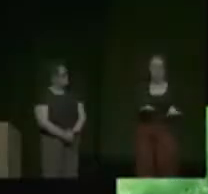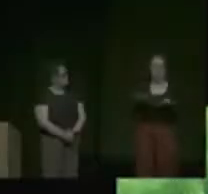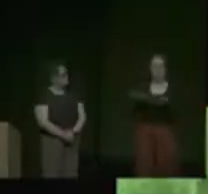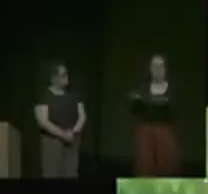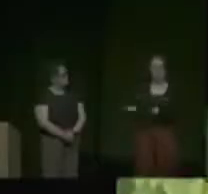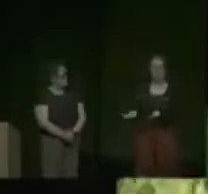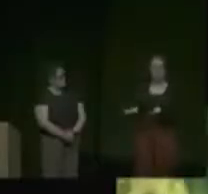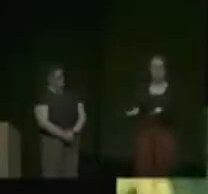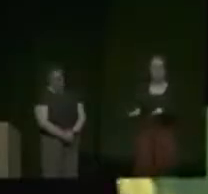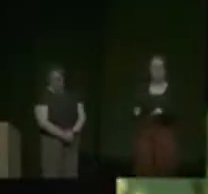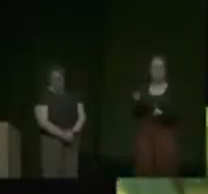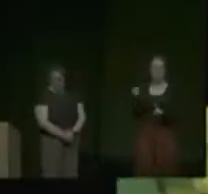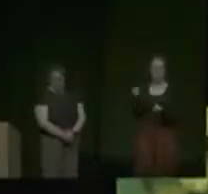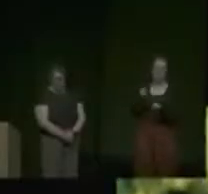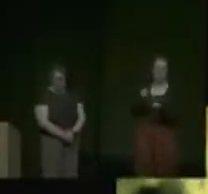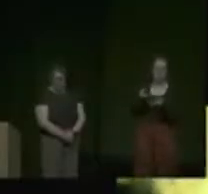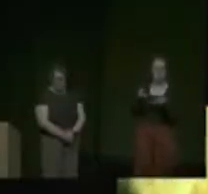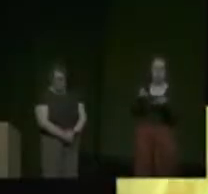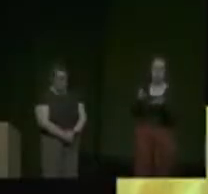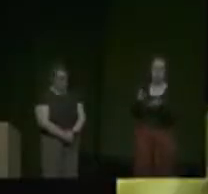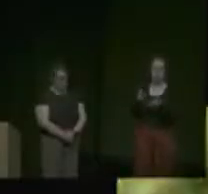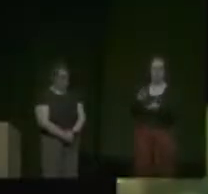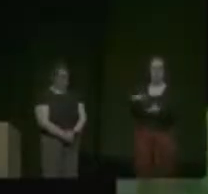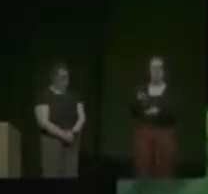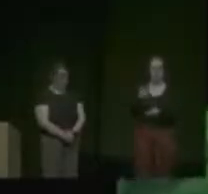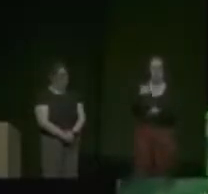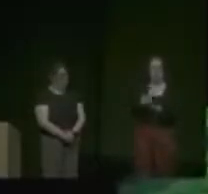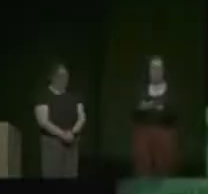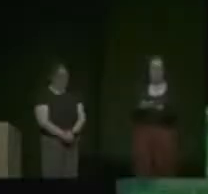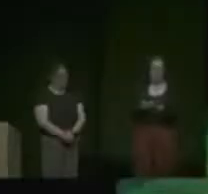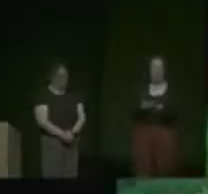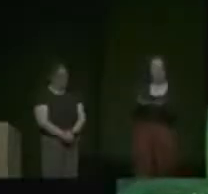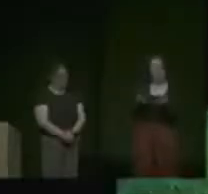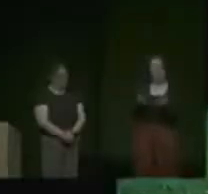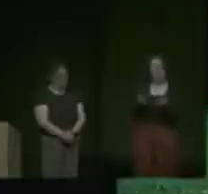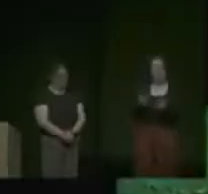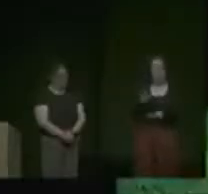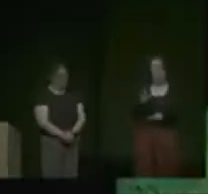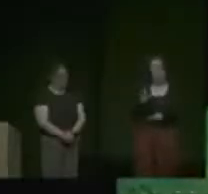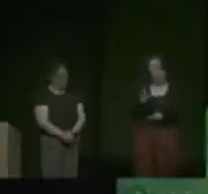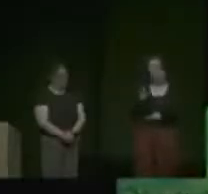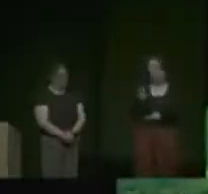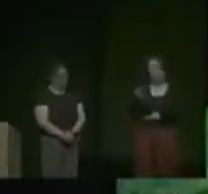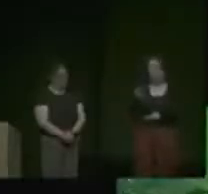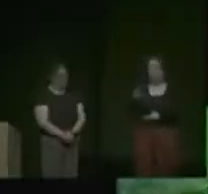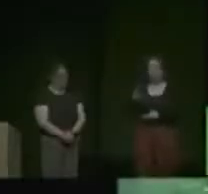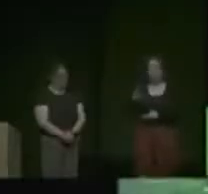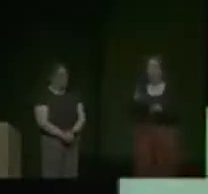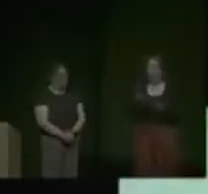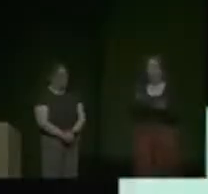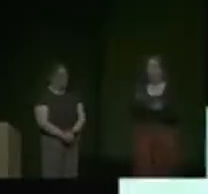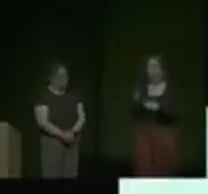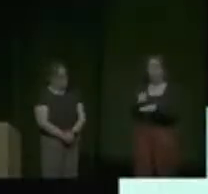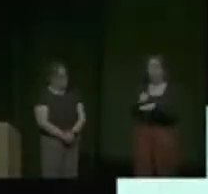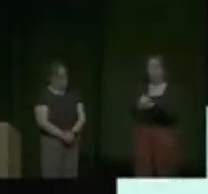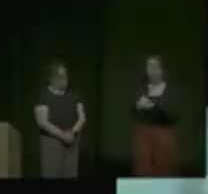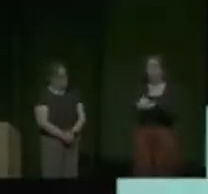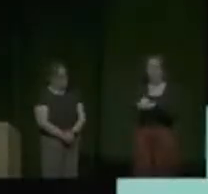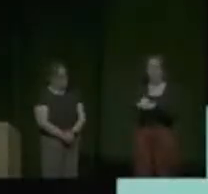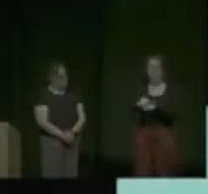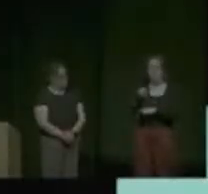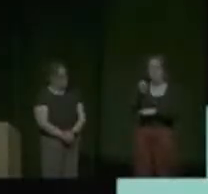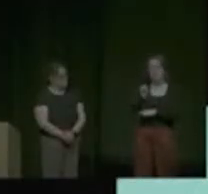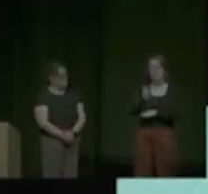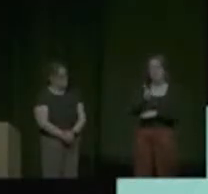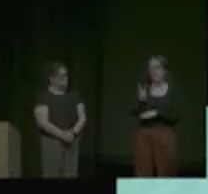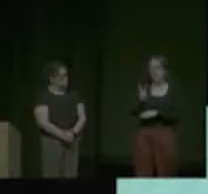County destination. Through it flows the iconic Cuyahoga River. Flowing southwest from its headwaters in